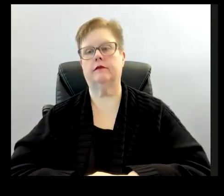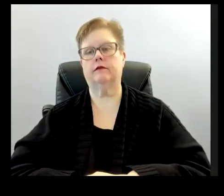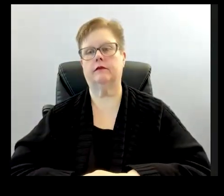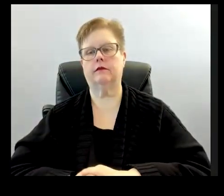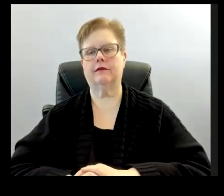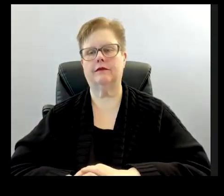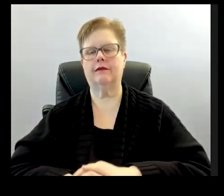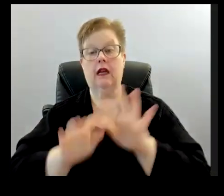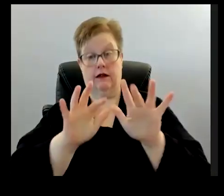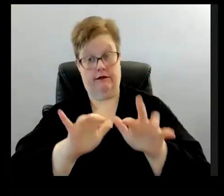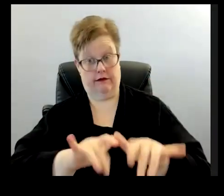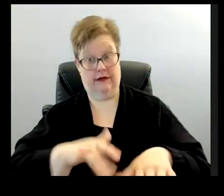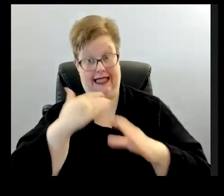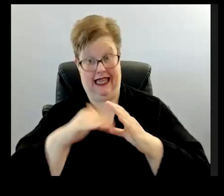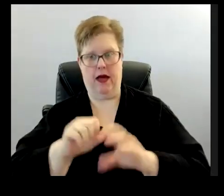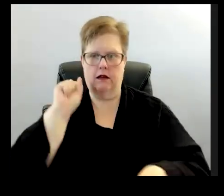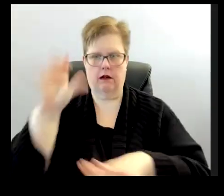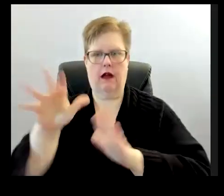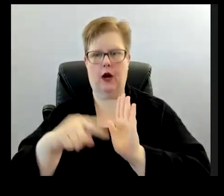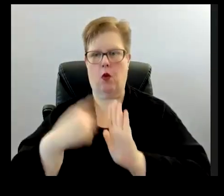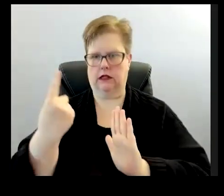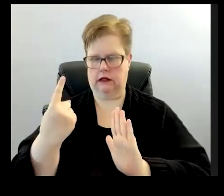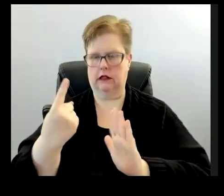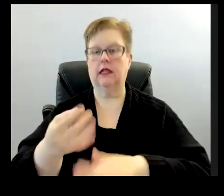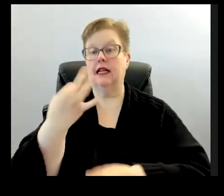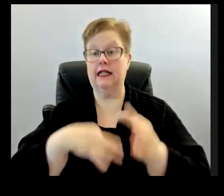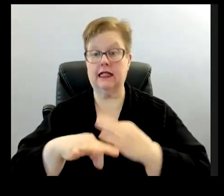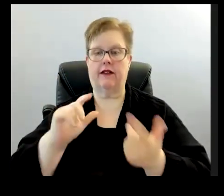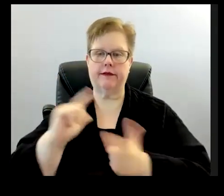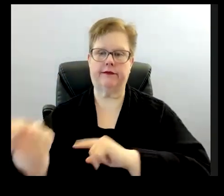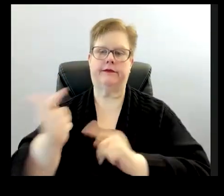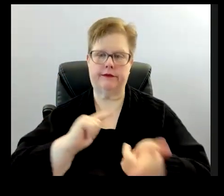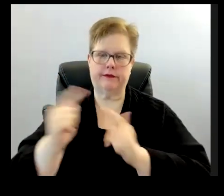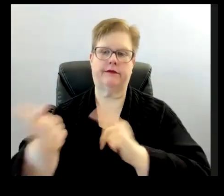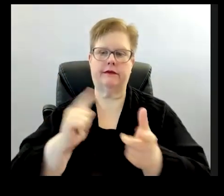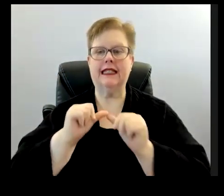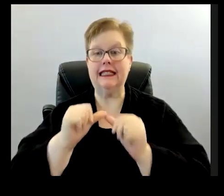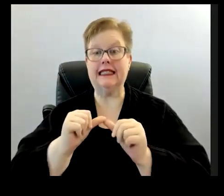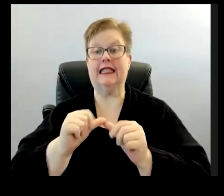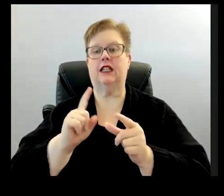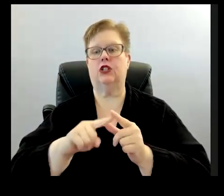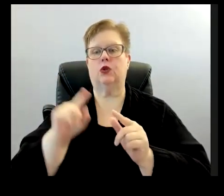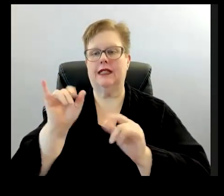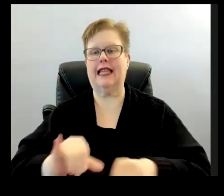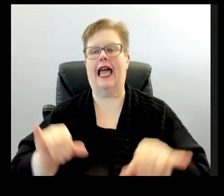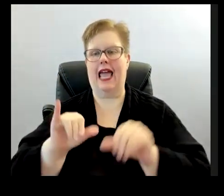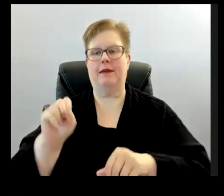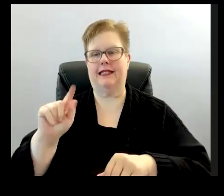send them all at once in an email, just once, rather than having the back and forth where you continue to return to the same